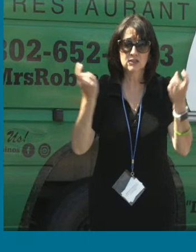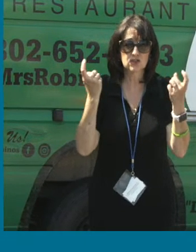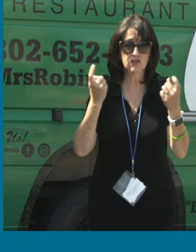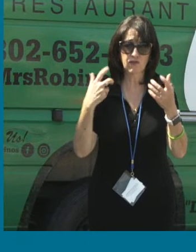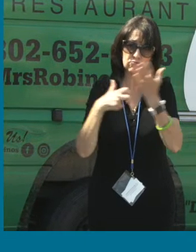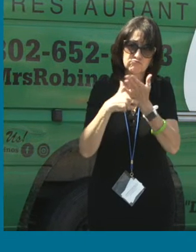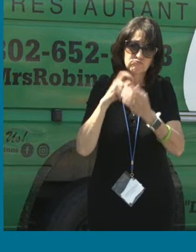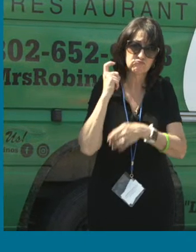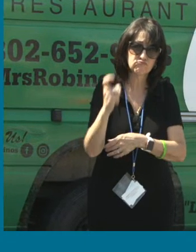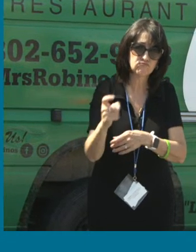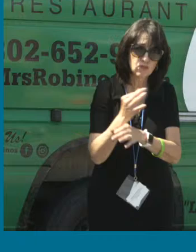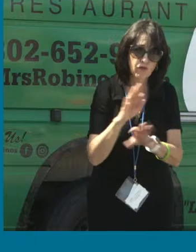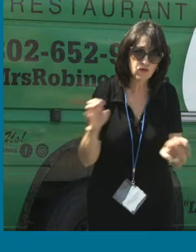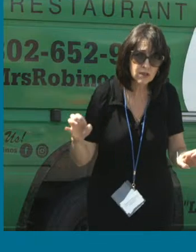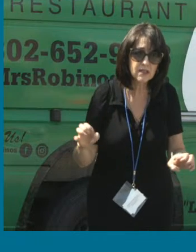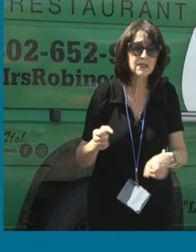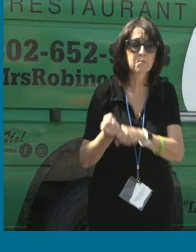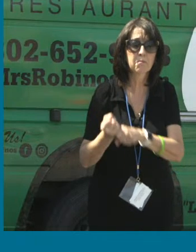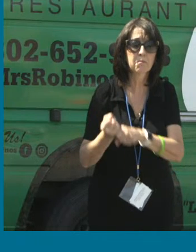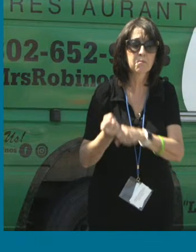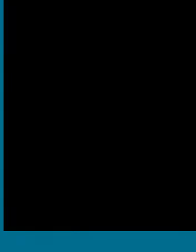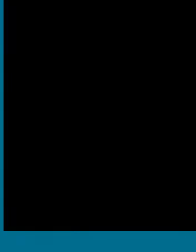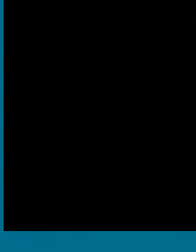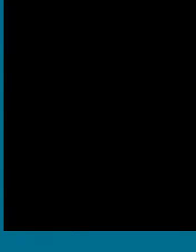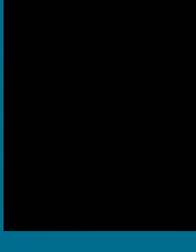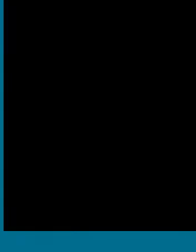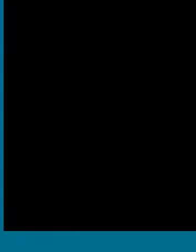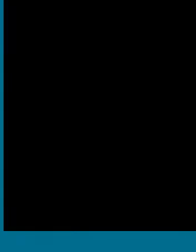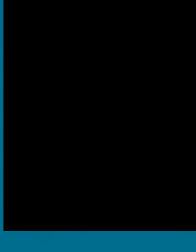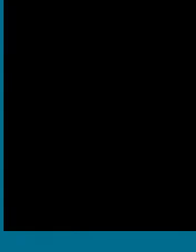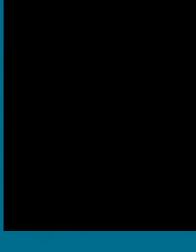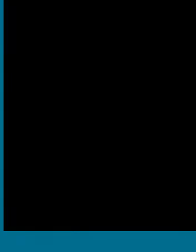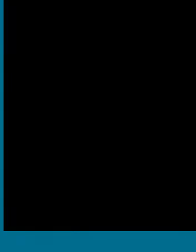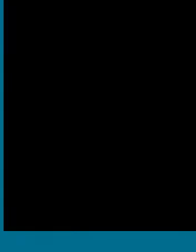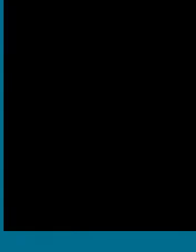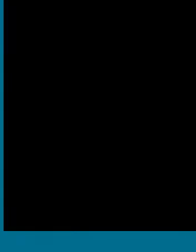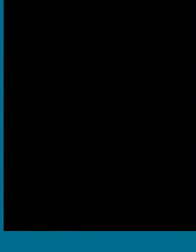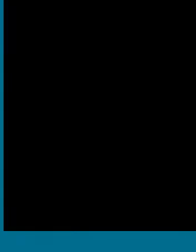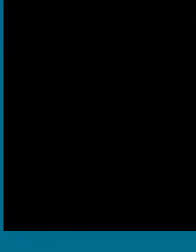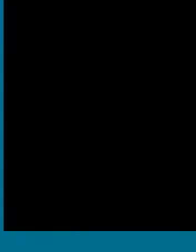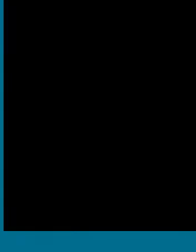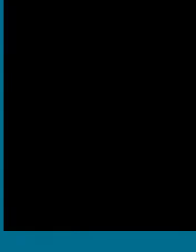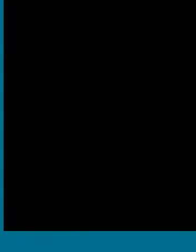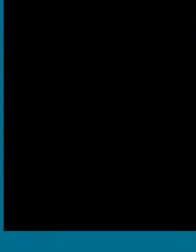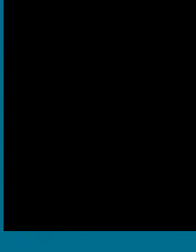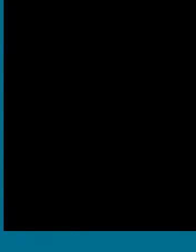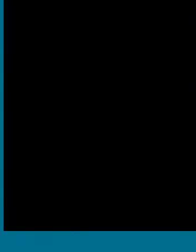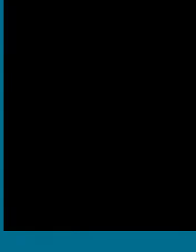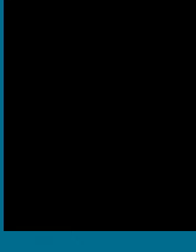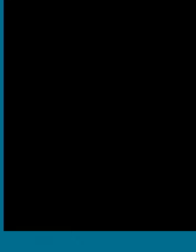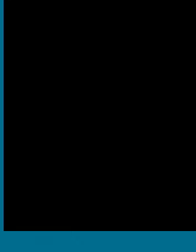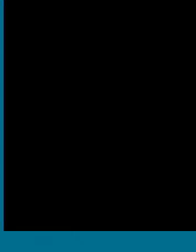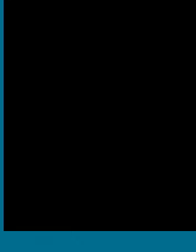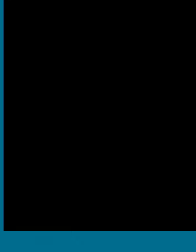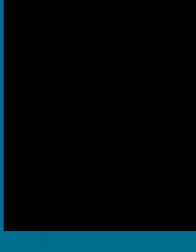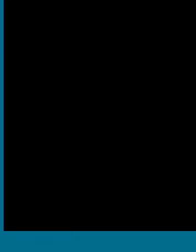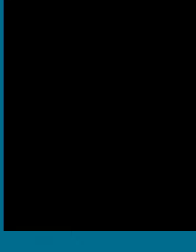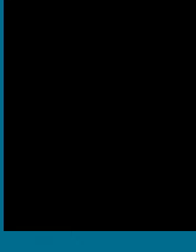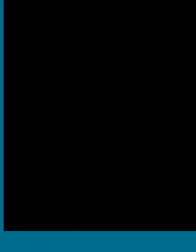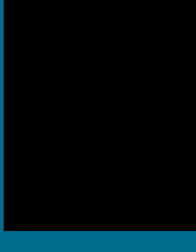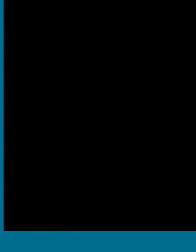June 30th, for everybody who's been vaccinated, goes into the pool for the drawing of